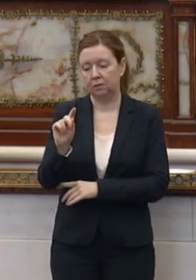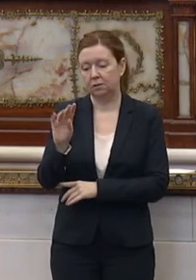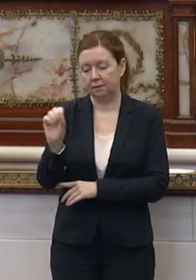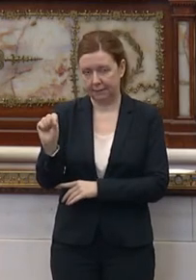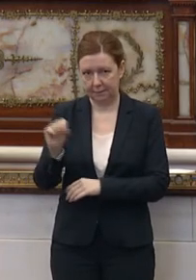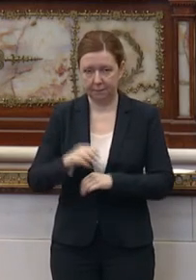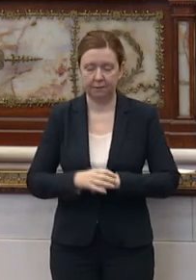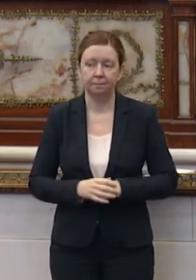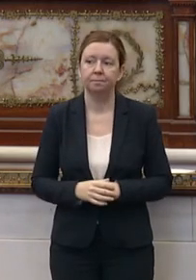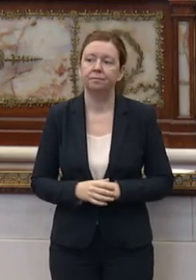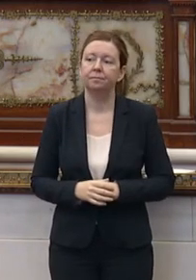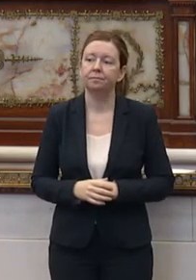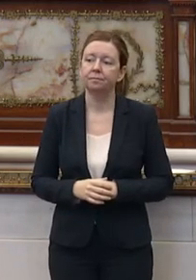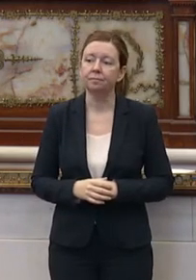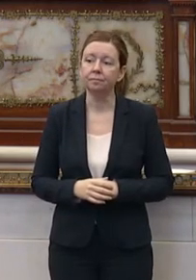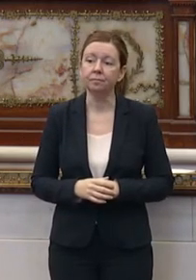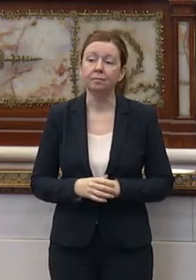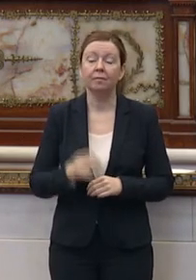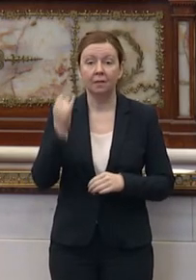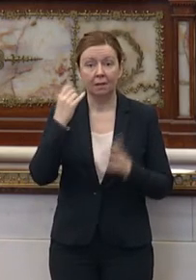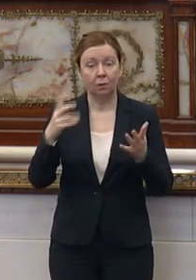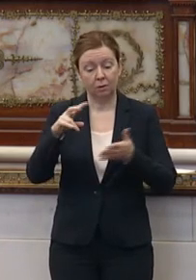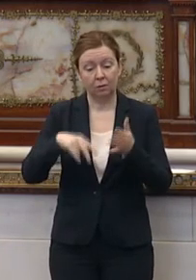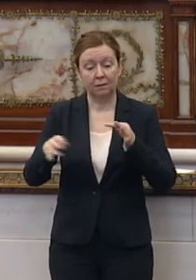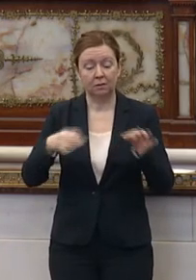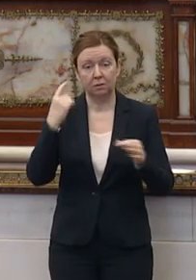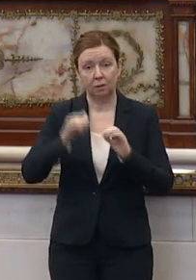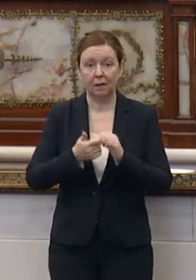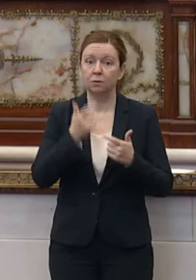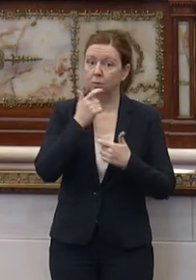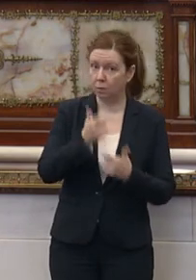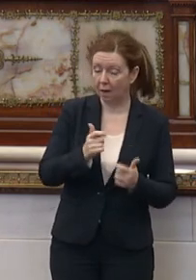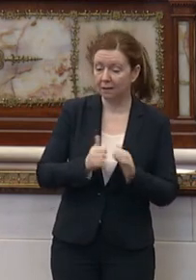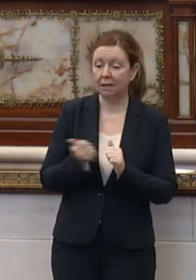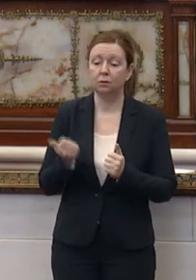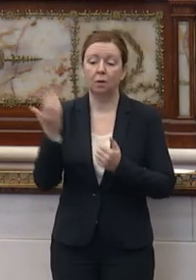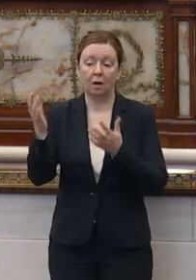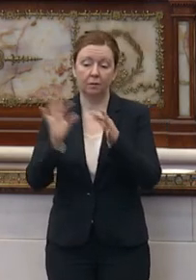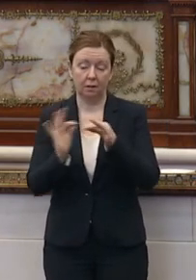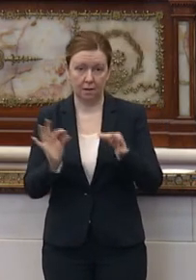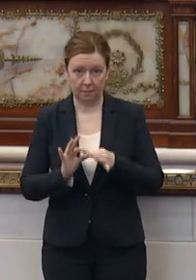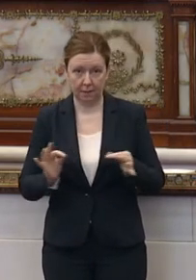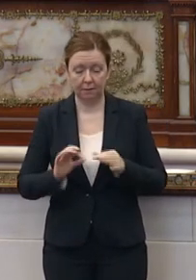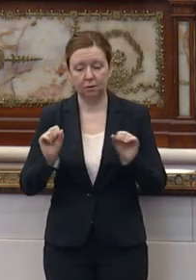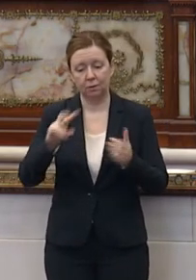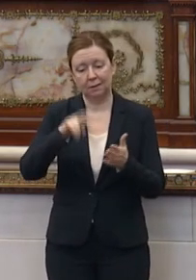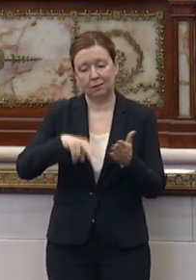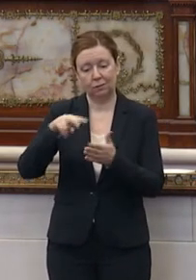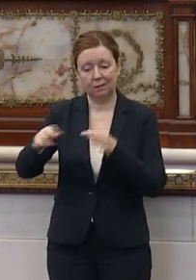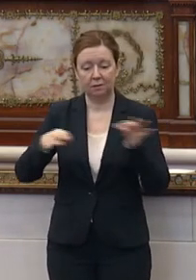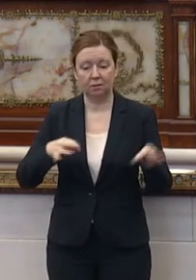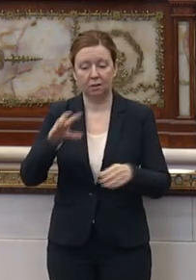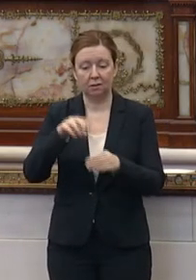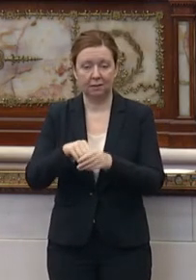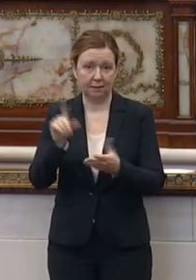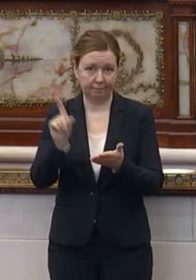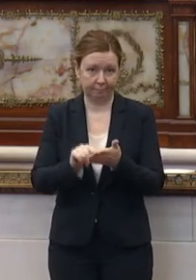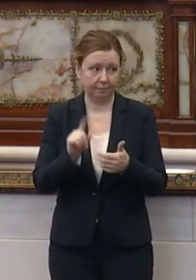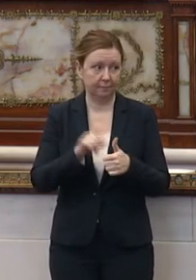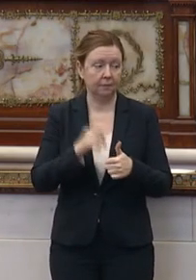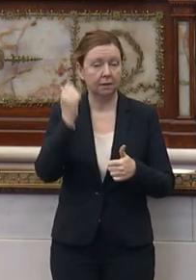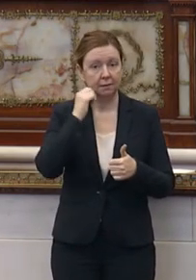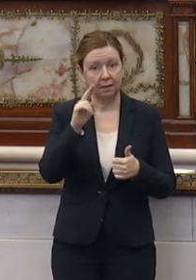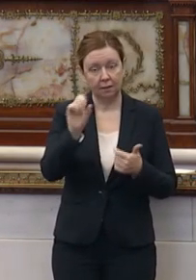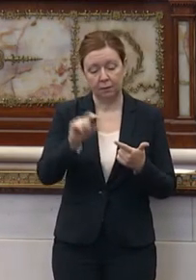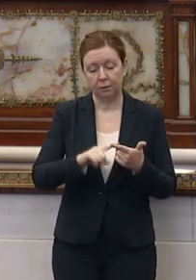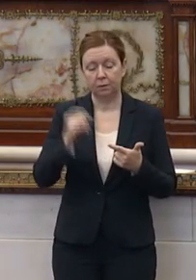make this remote meeting possible. Instructions for how the public may view the meeting and offer public comment are included in the stated meeting notice that was